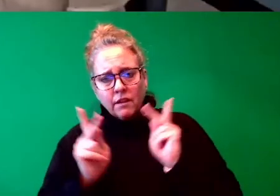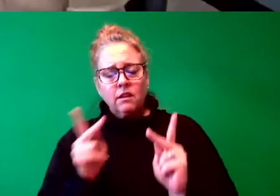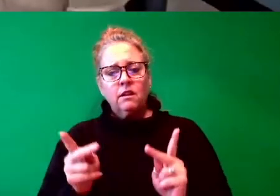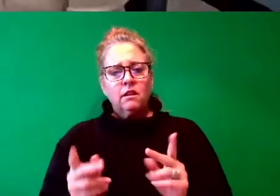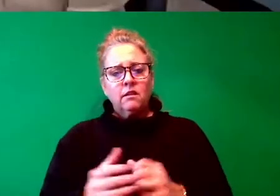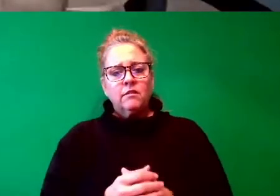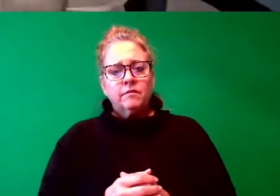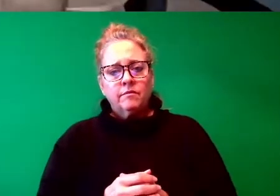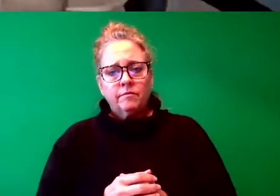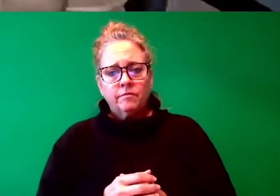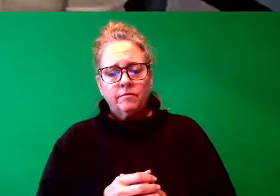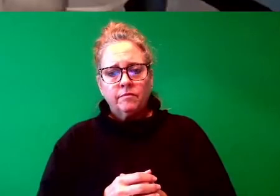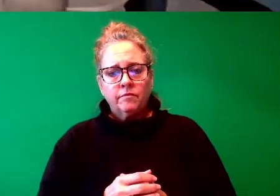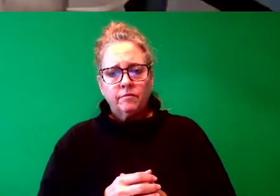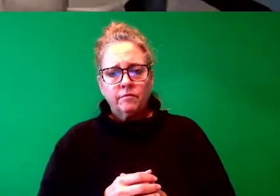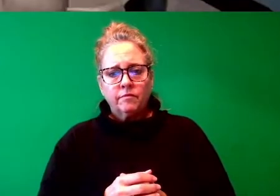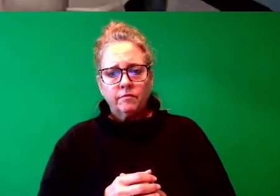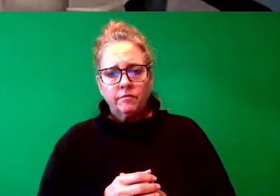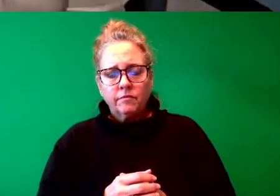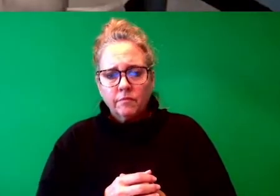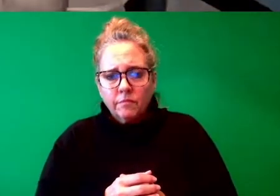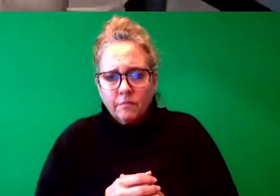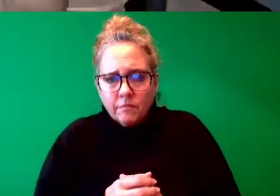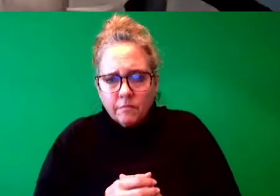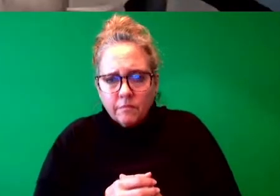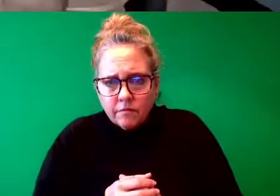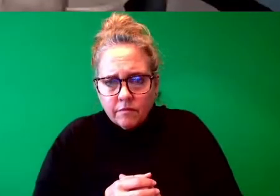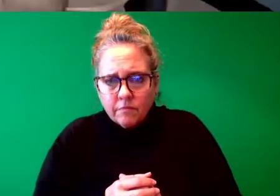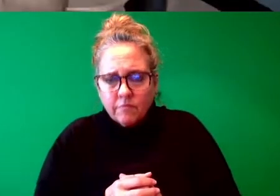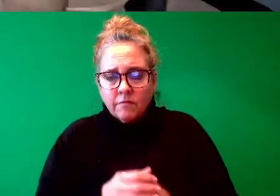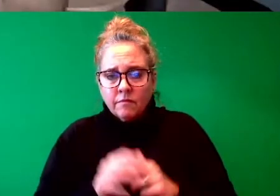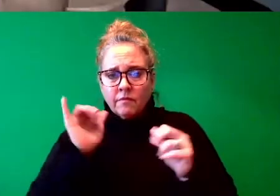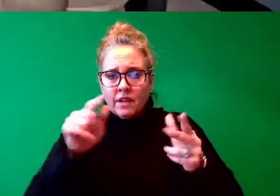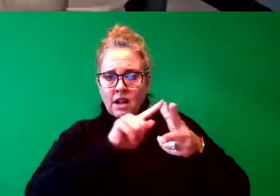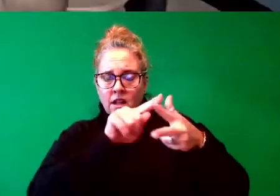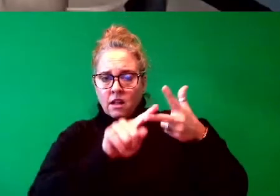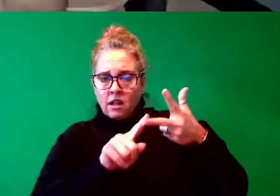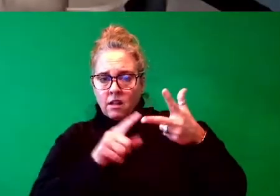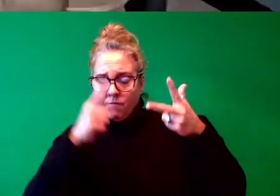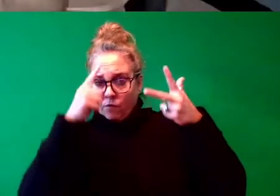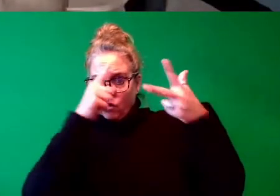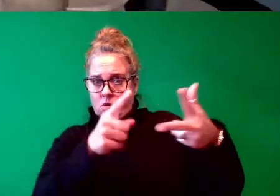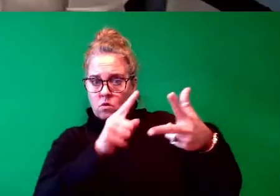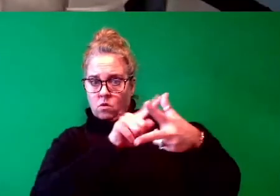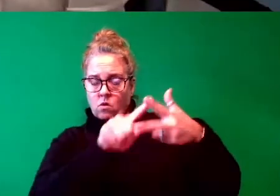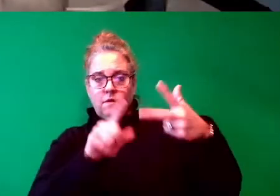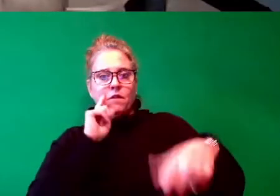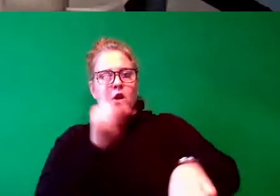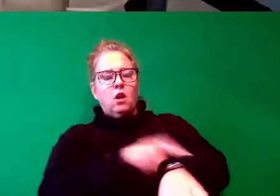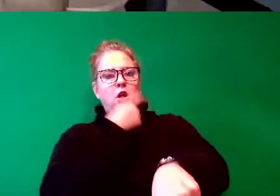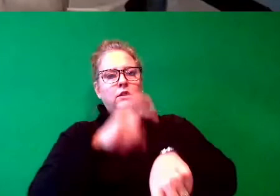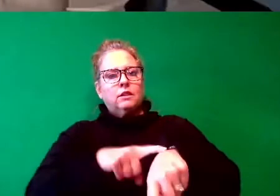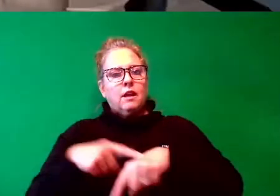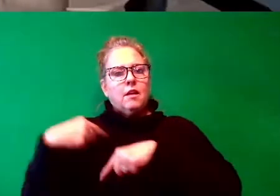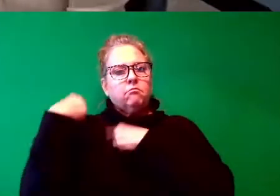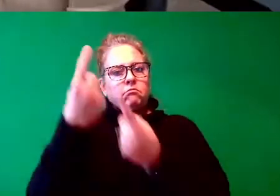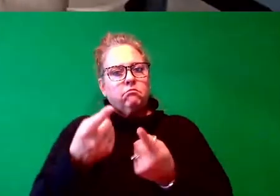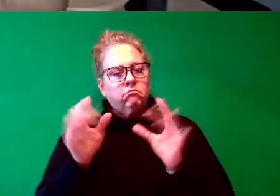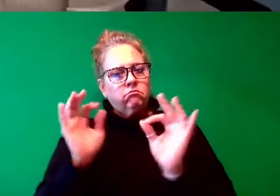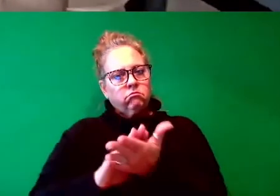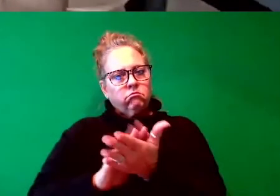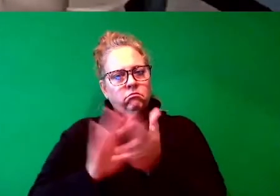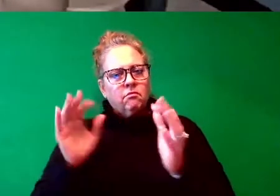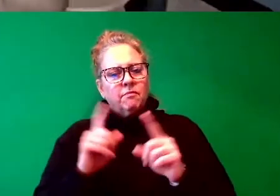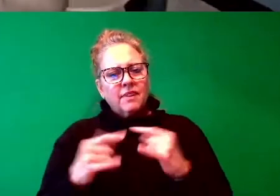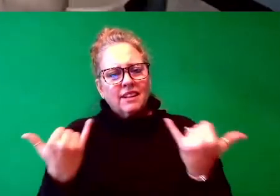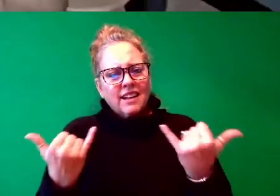organization's wonderful and long track record of doing that. And we're just but a piece of it. And